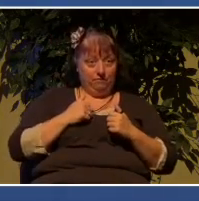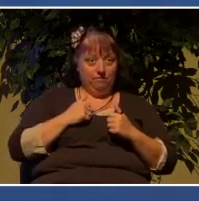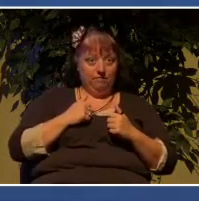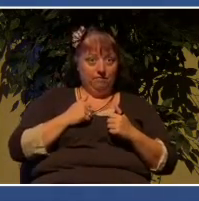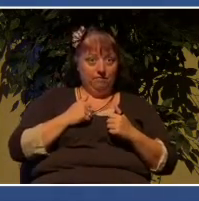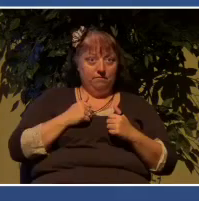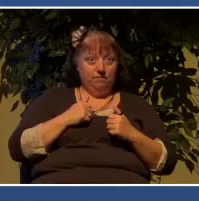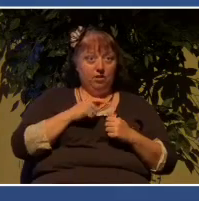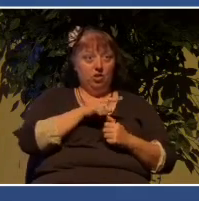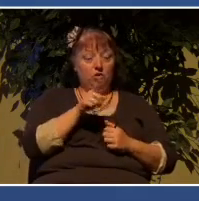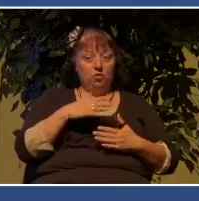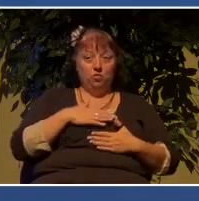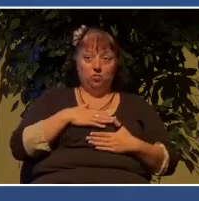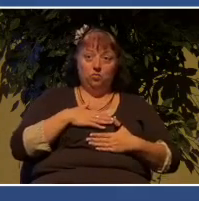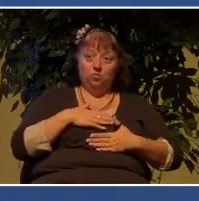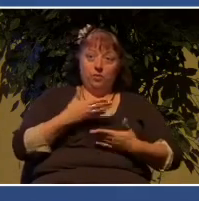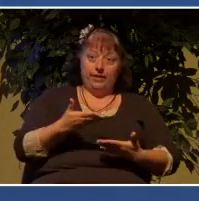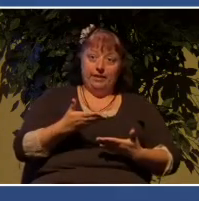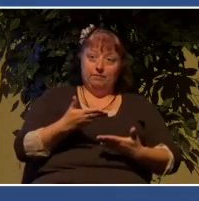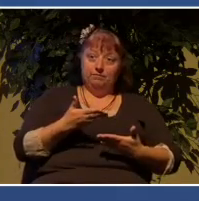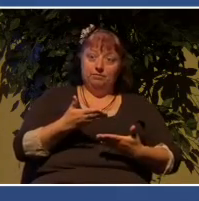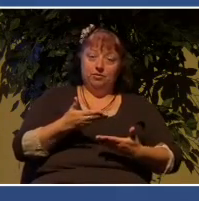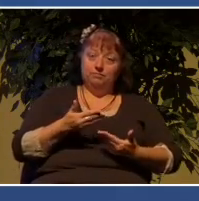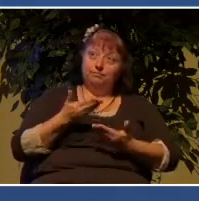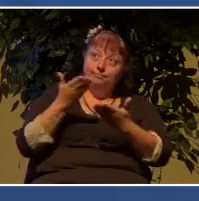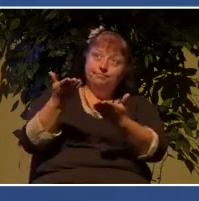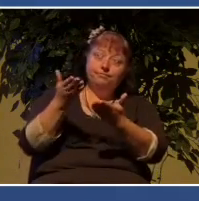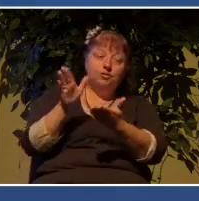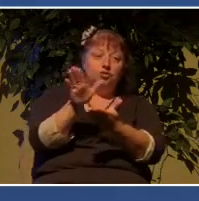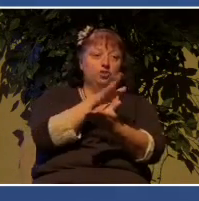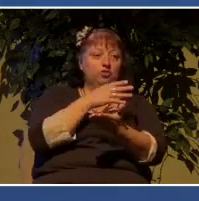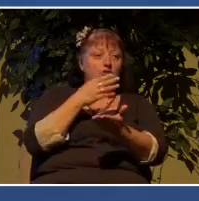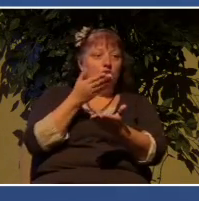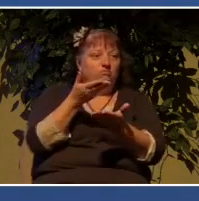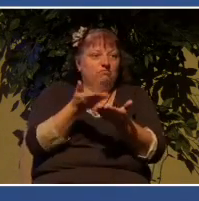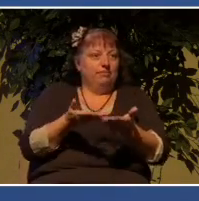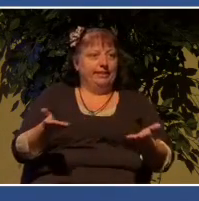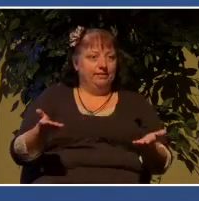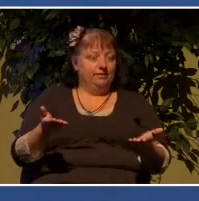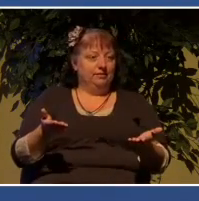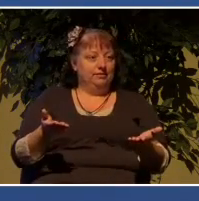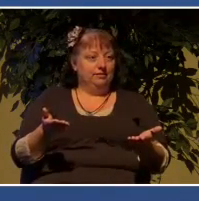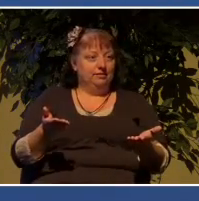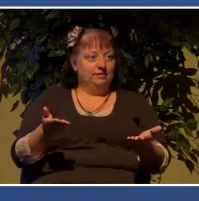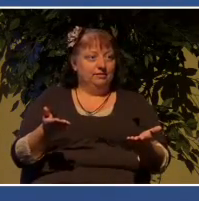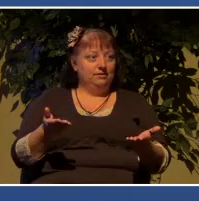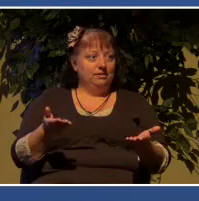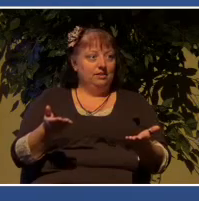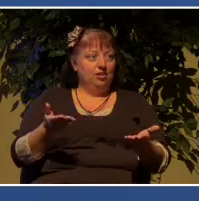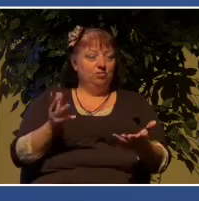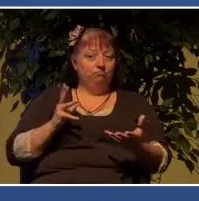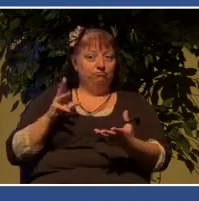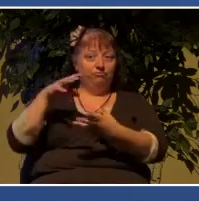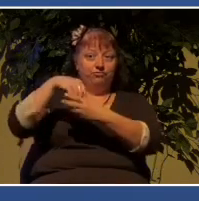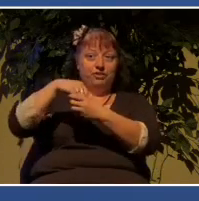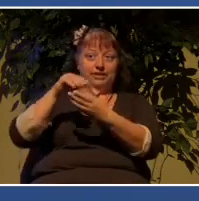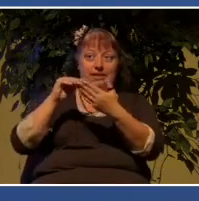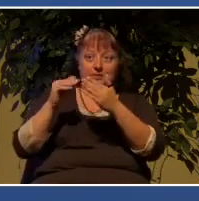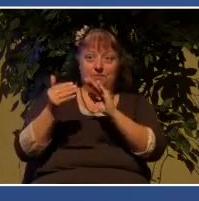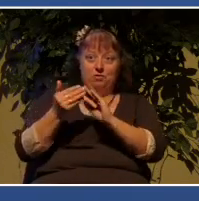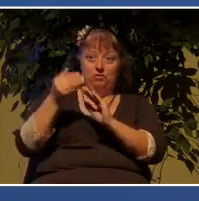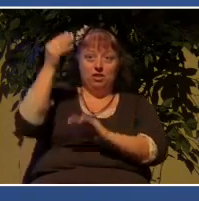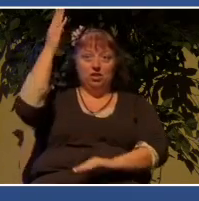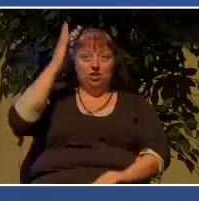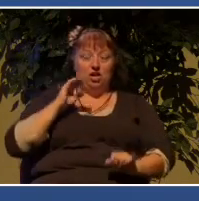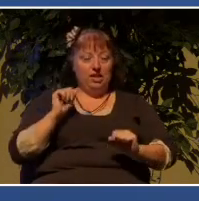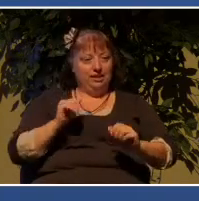your resources? Will you commit yourself to being part of a community that God can so